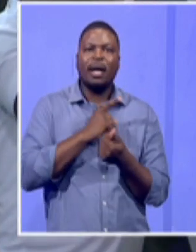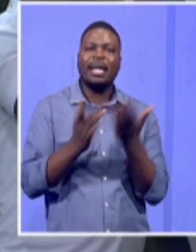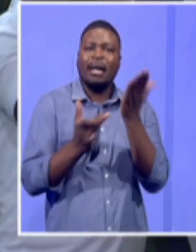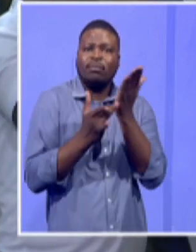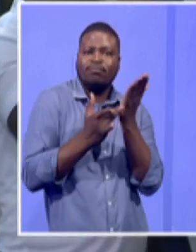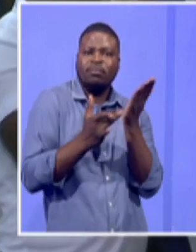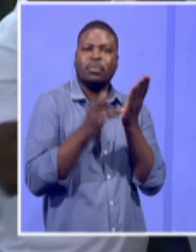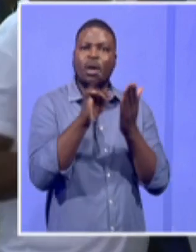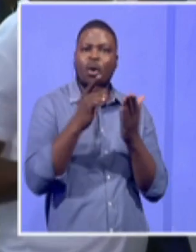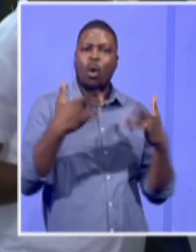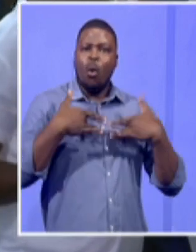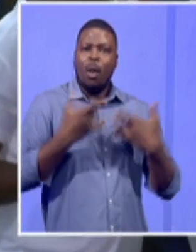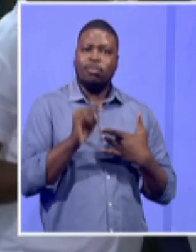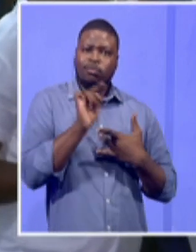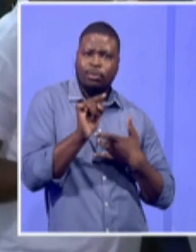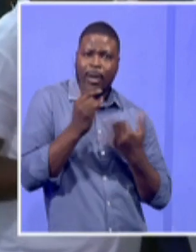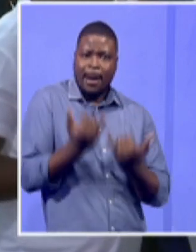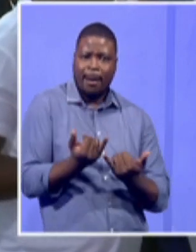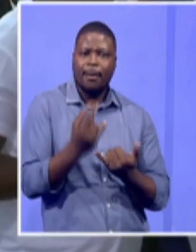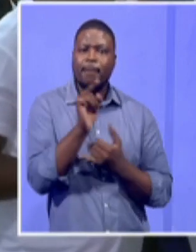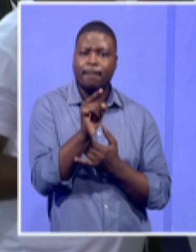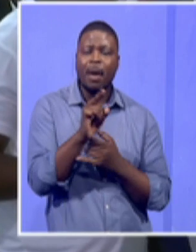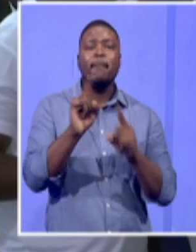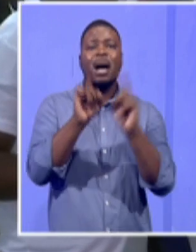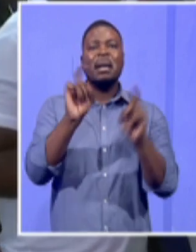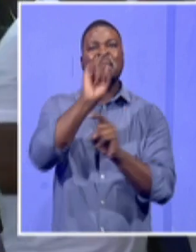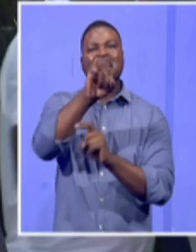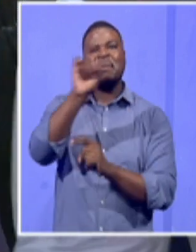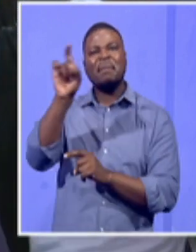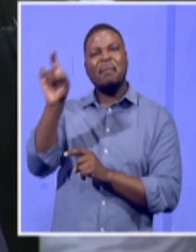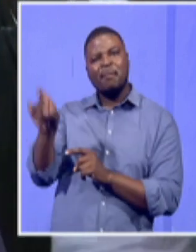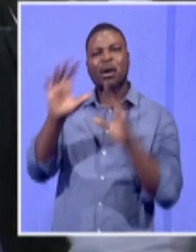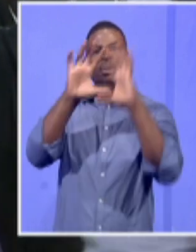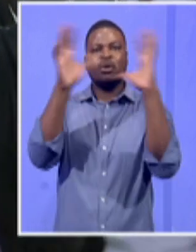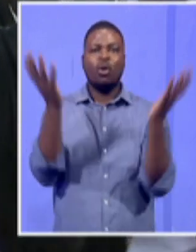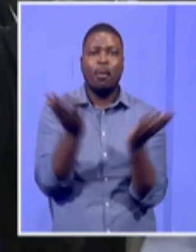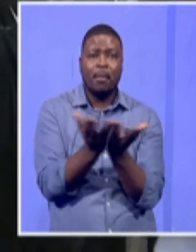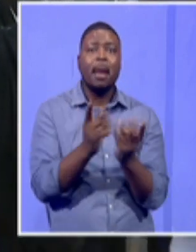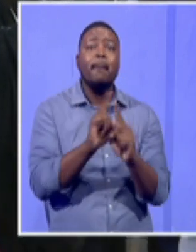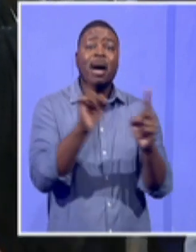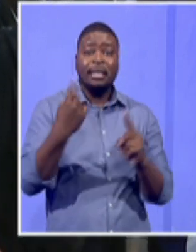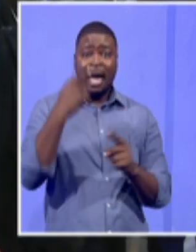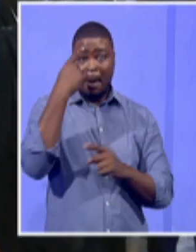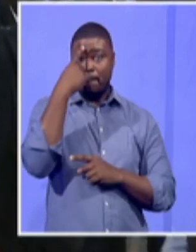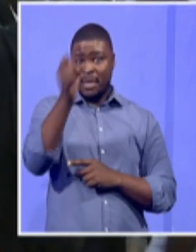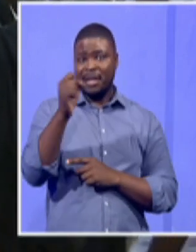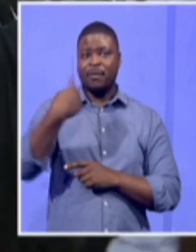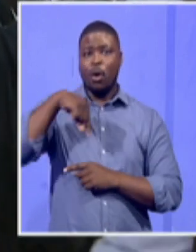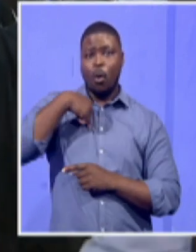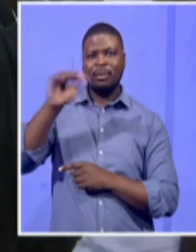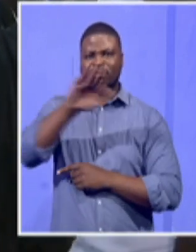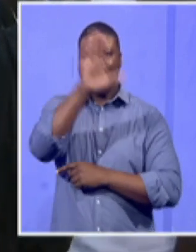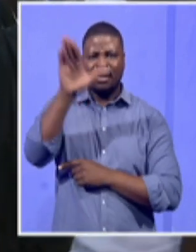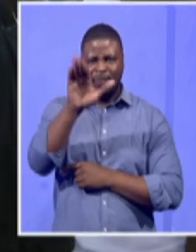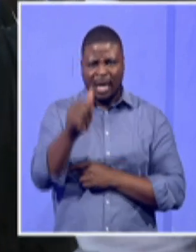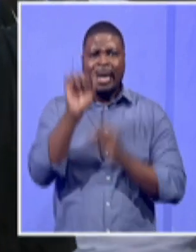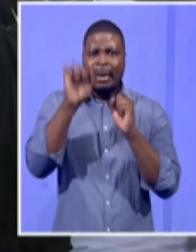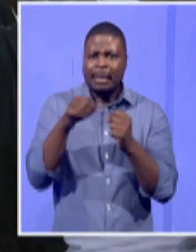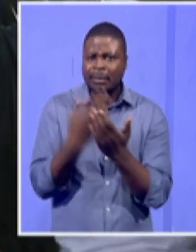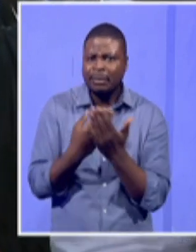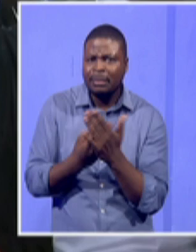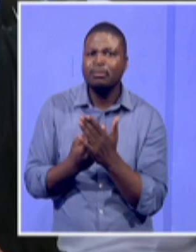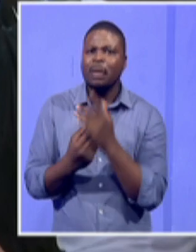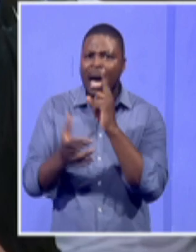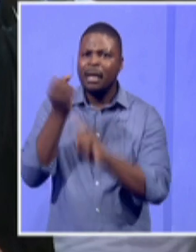all emerging markets, globally. I think we've got what it takes as the country, and we just need to stress more that